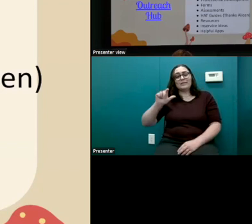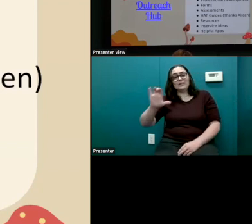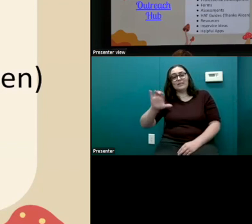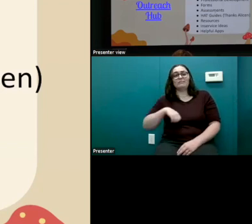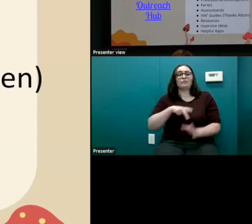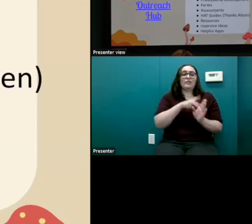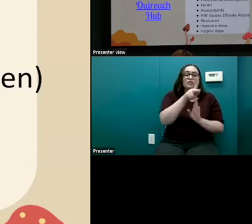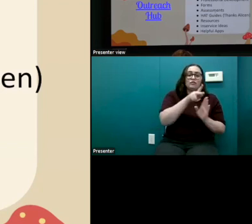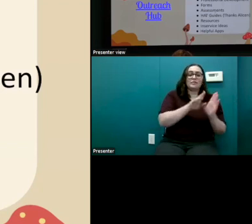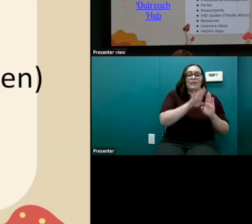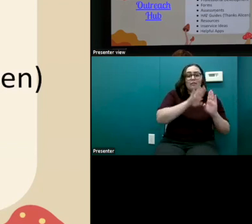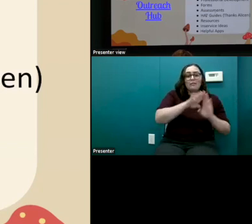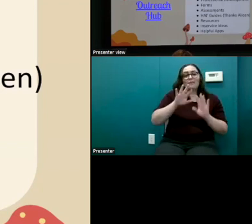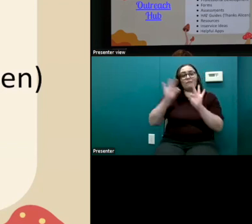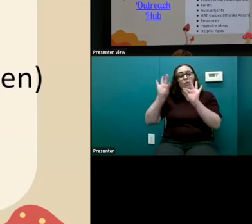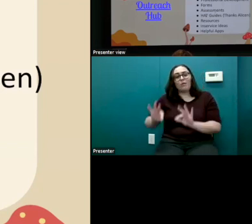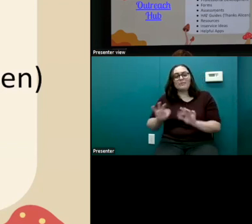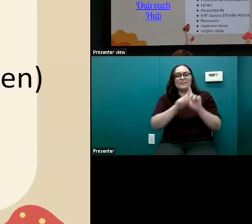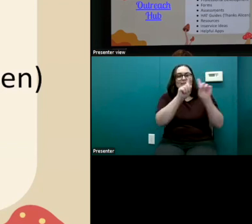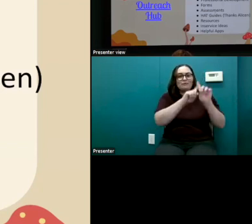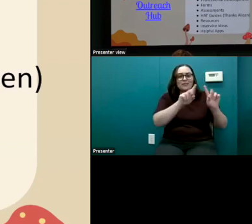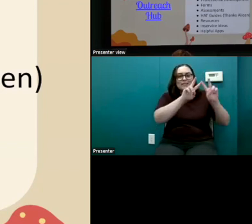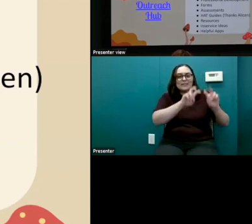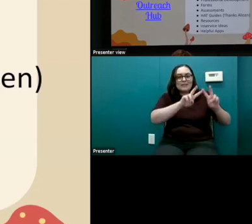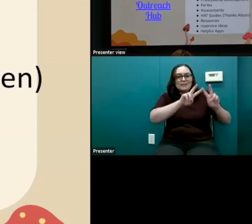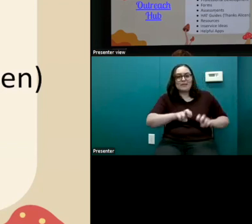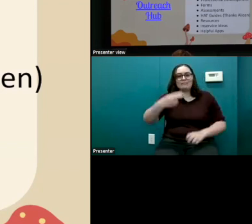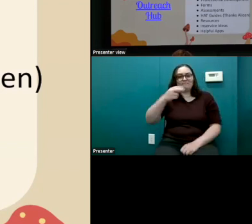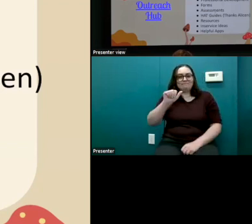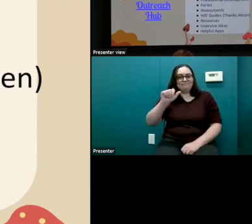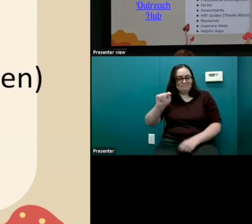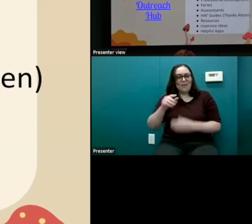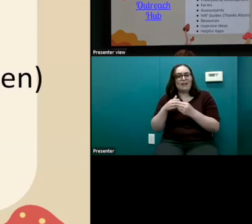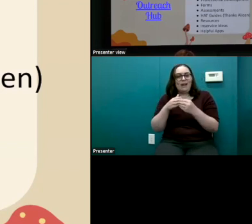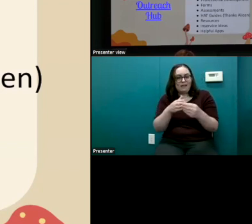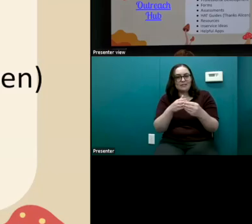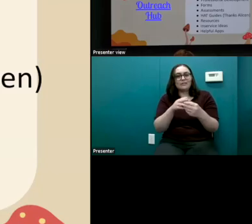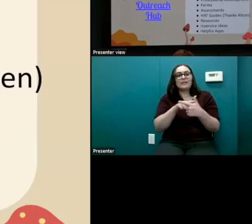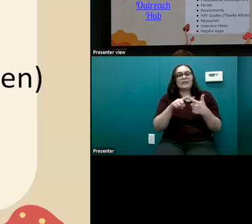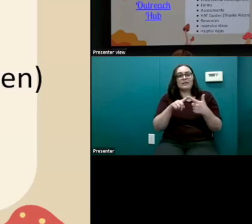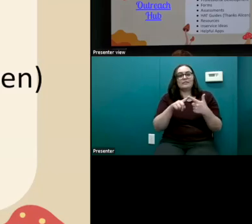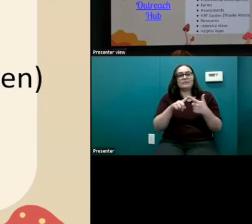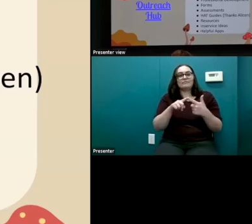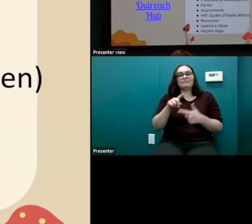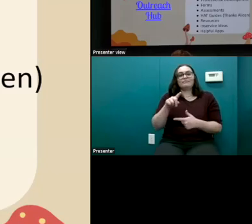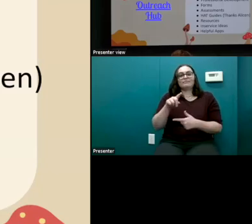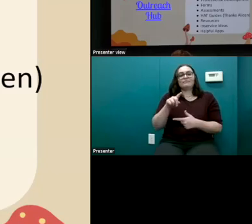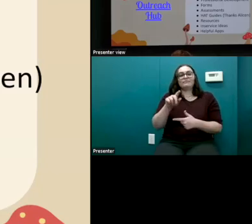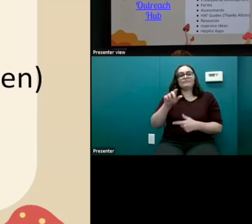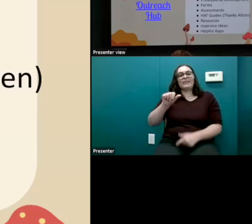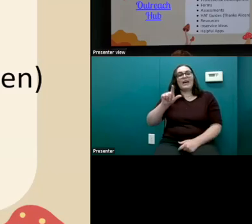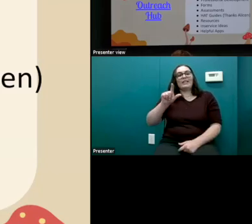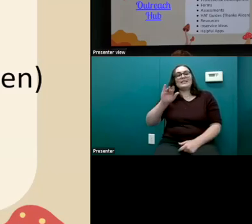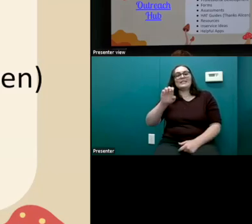different forms, assessments, the hat guides. And then Allison from Granite is the one that